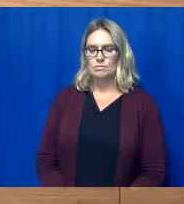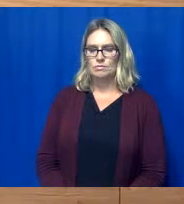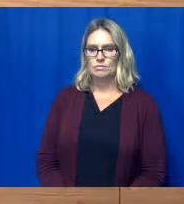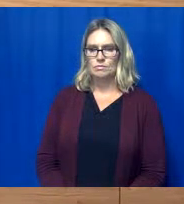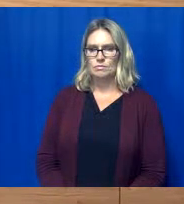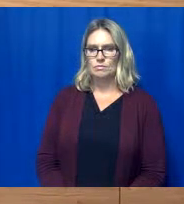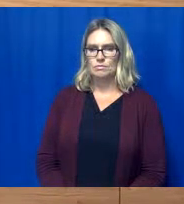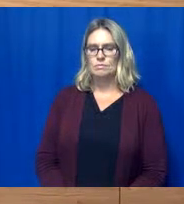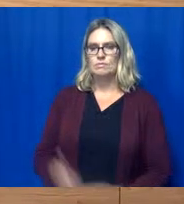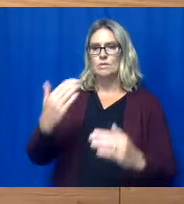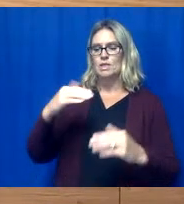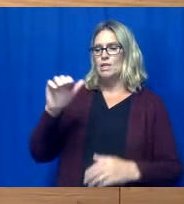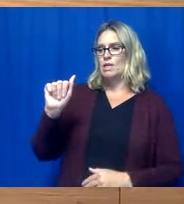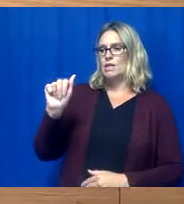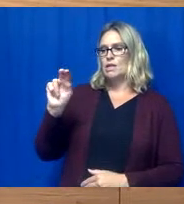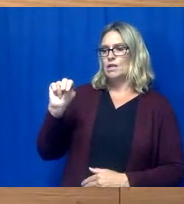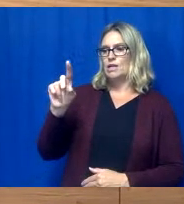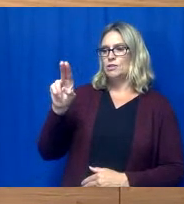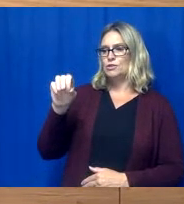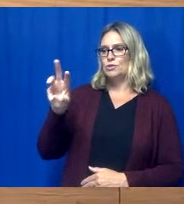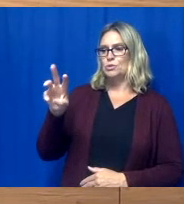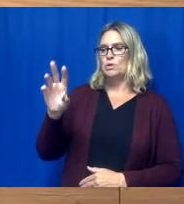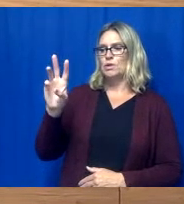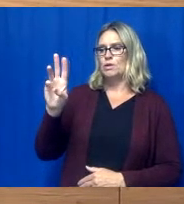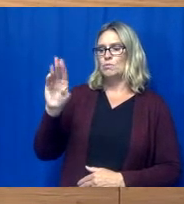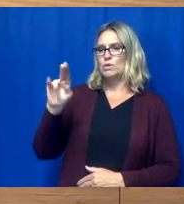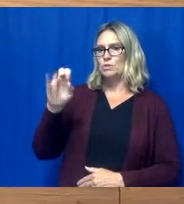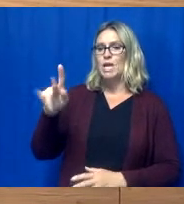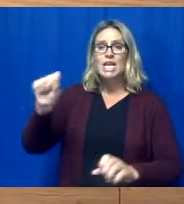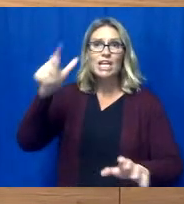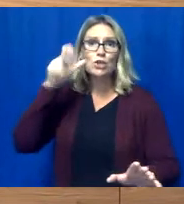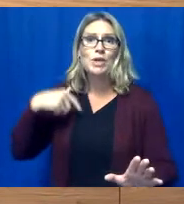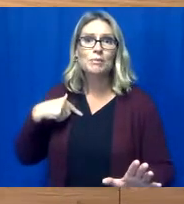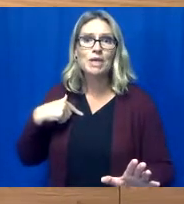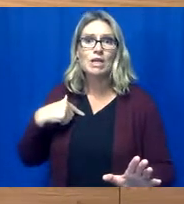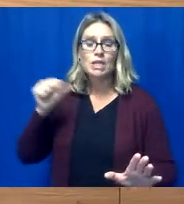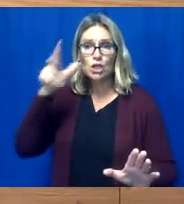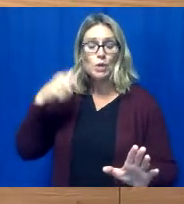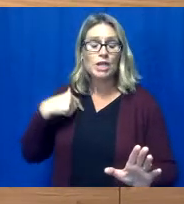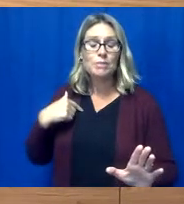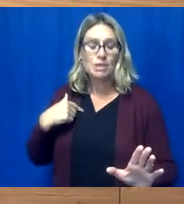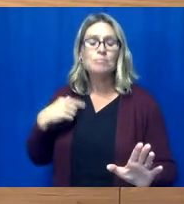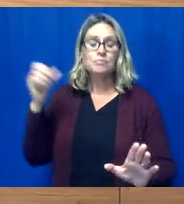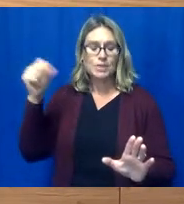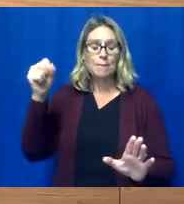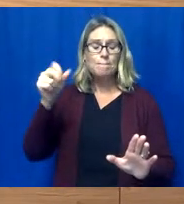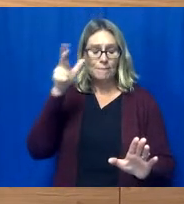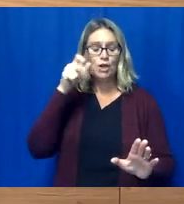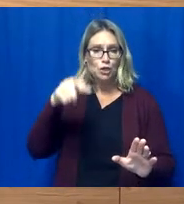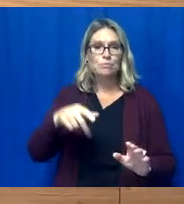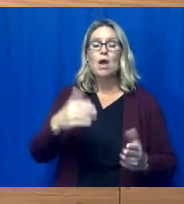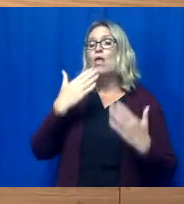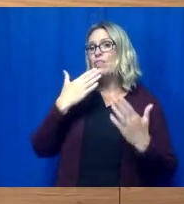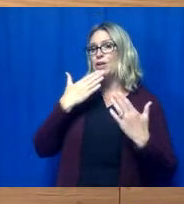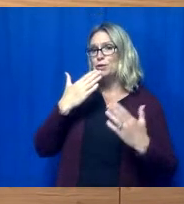Andrew Waugh, Brunswick News. Can you hear me? Perfectly, Yeah, can you hear bud. me? Yep. Okay, thank you very